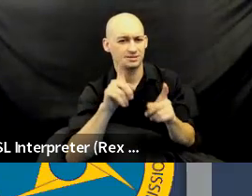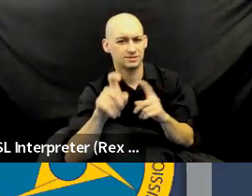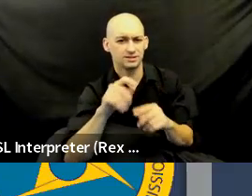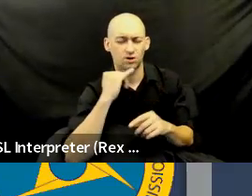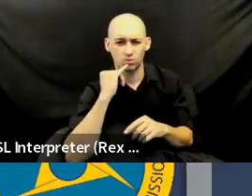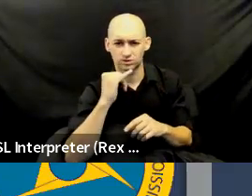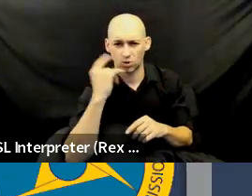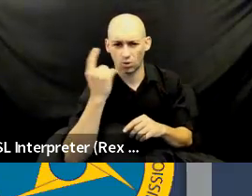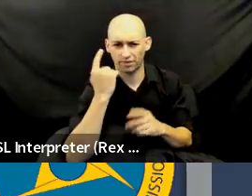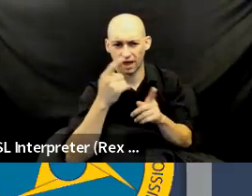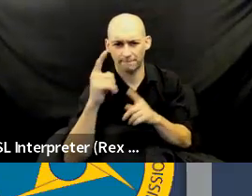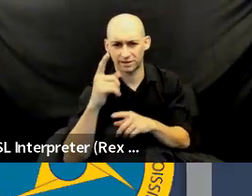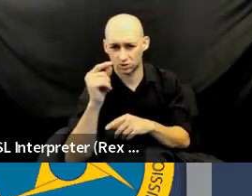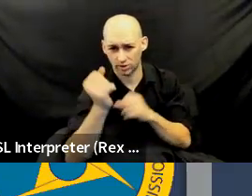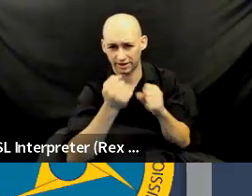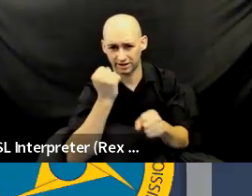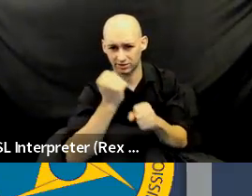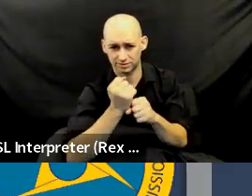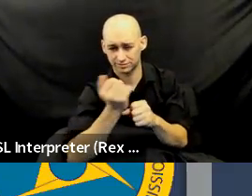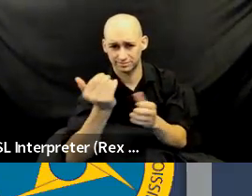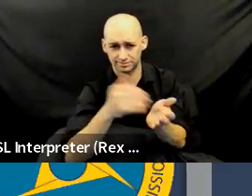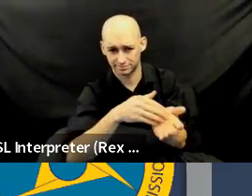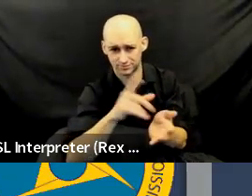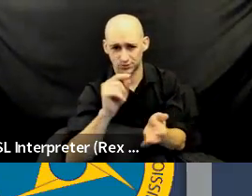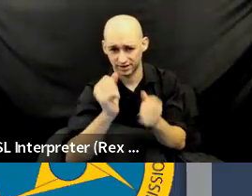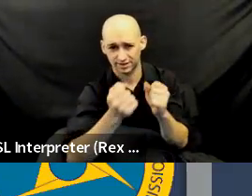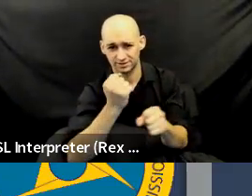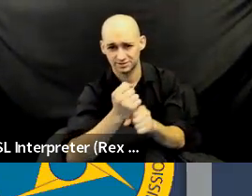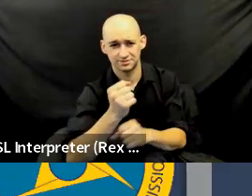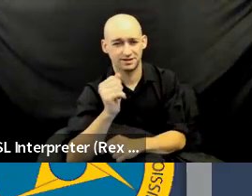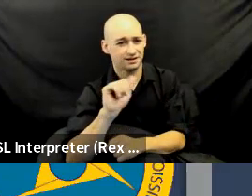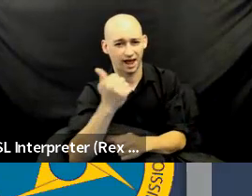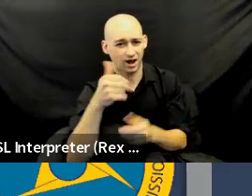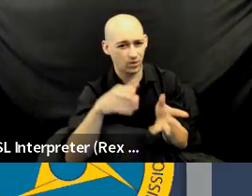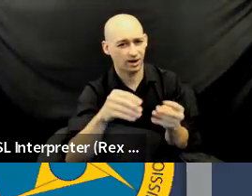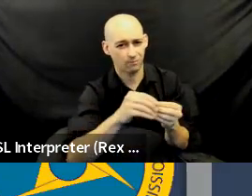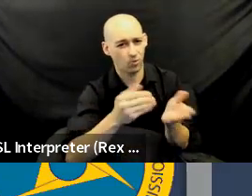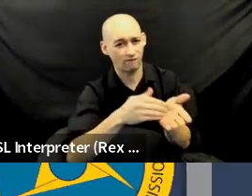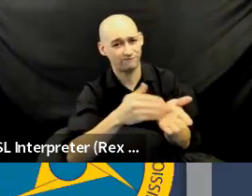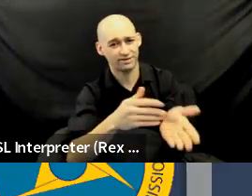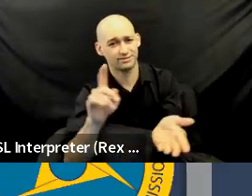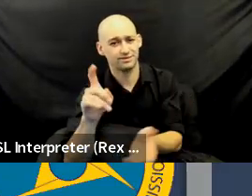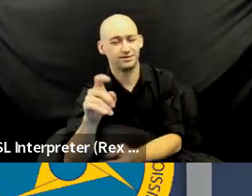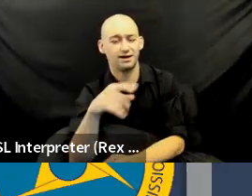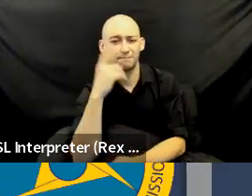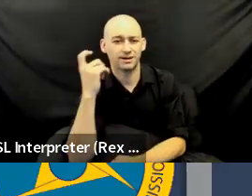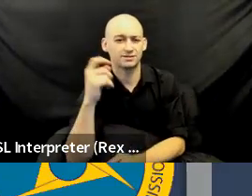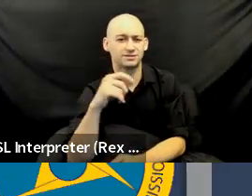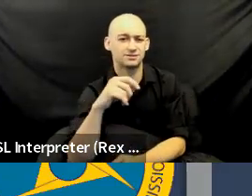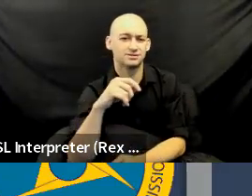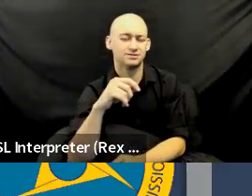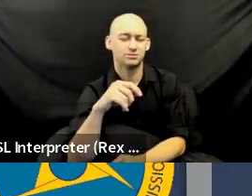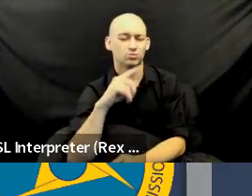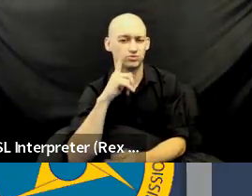20 years? Is there any way to have this happen more often? Because it was, again, such a